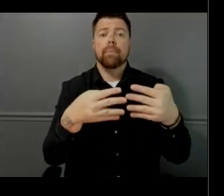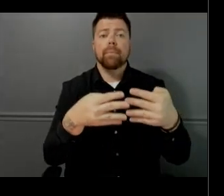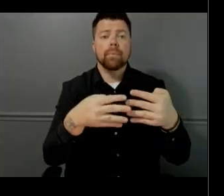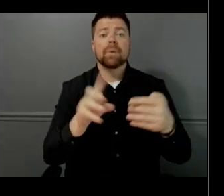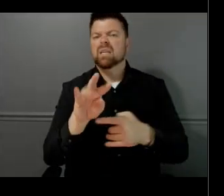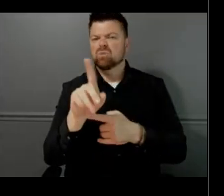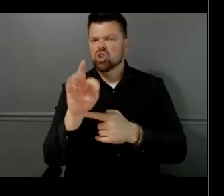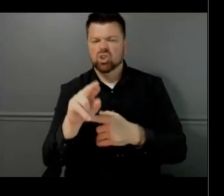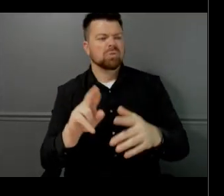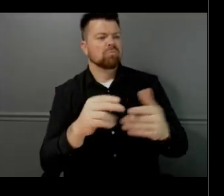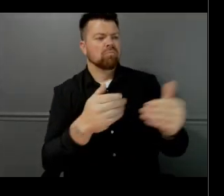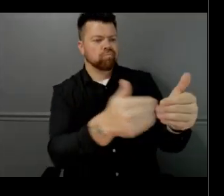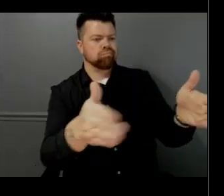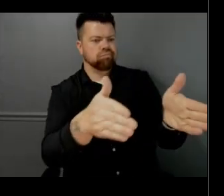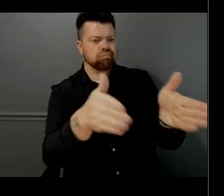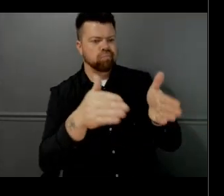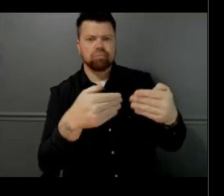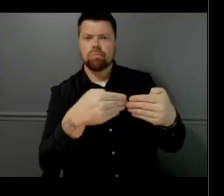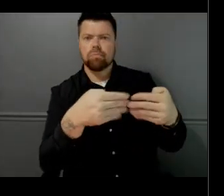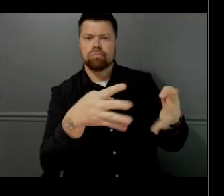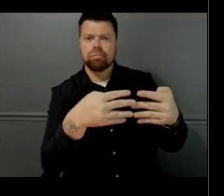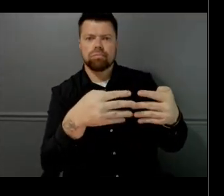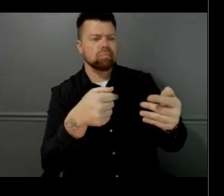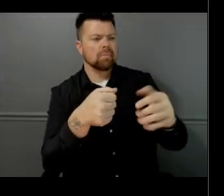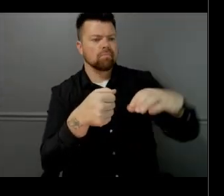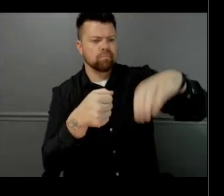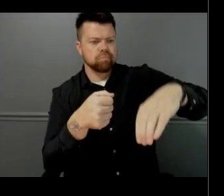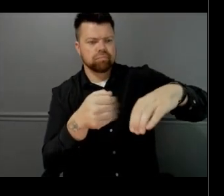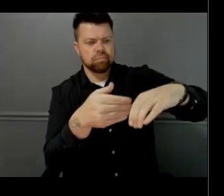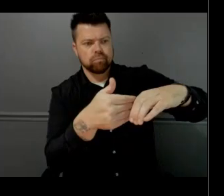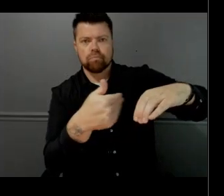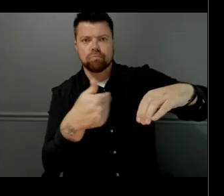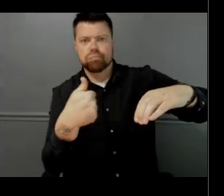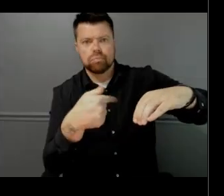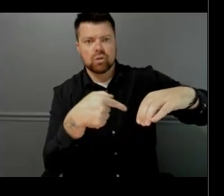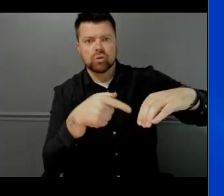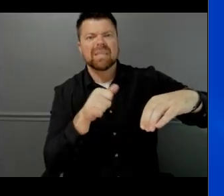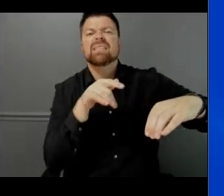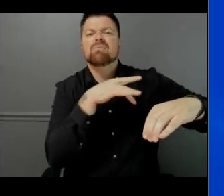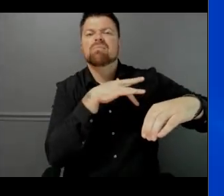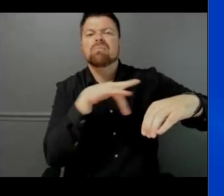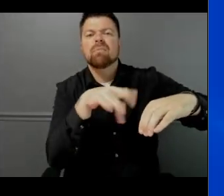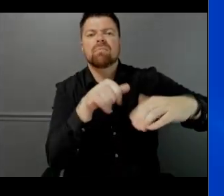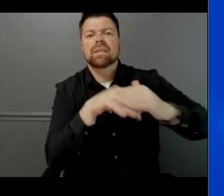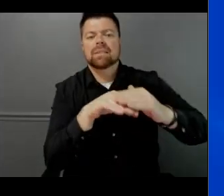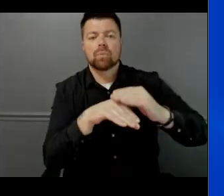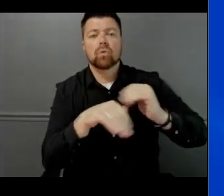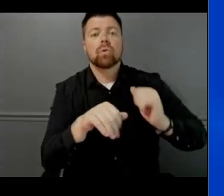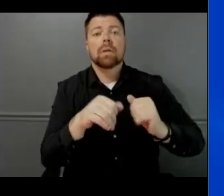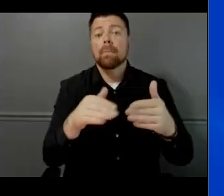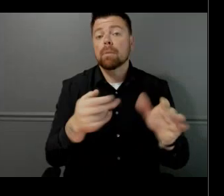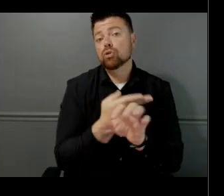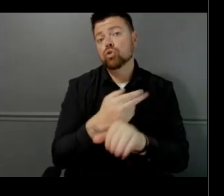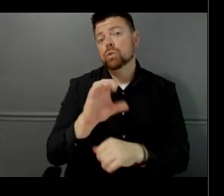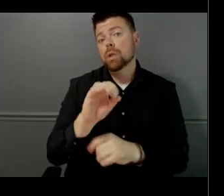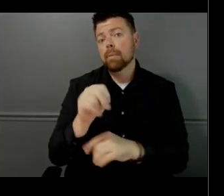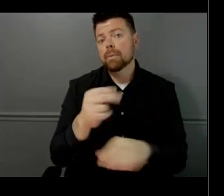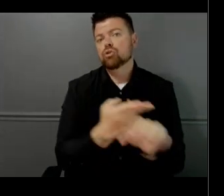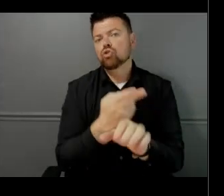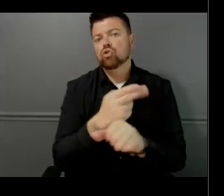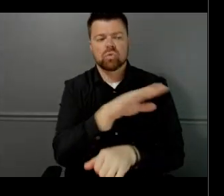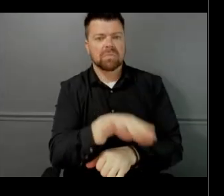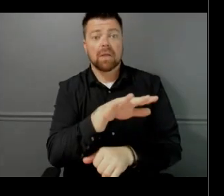dumpster enclosure should be accessible, as it is part of that public use and common use area, but the not